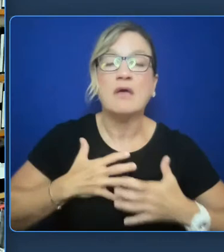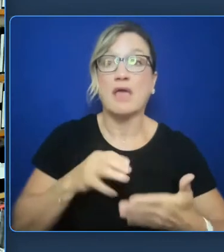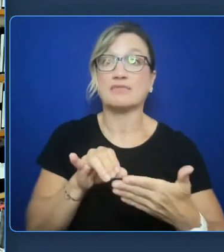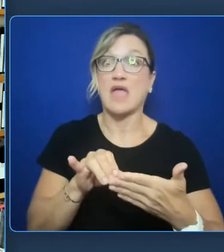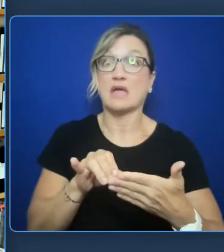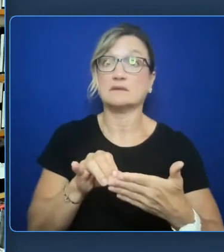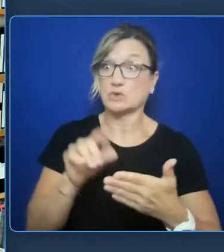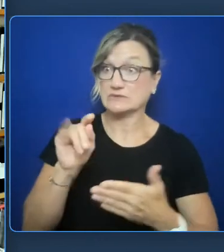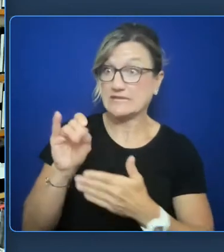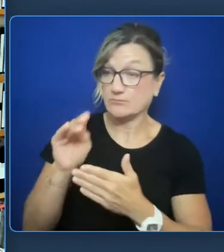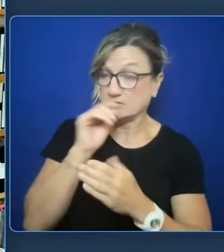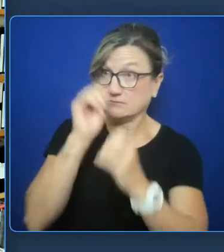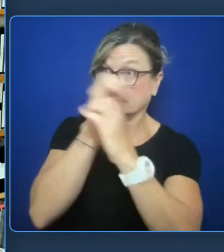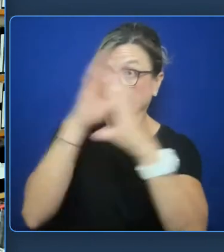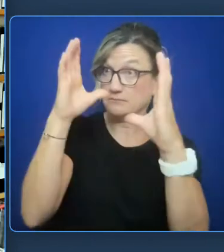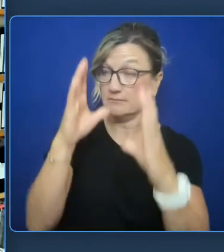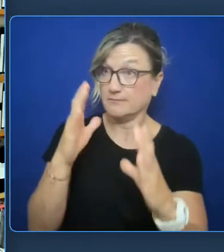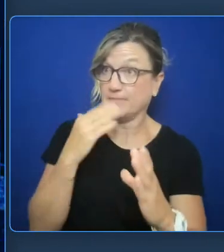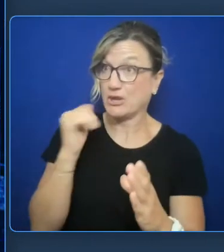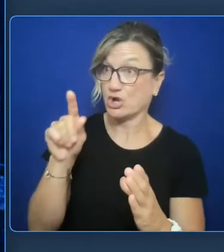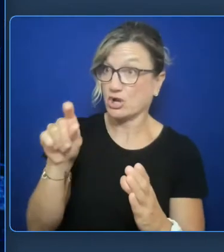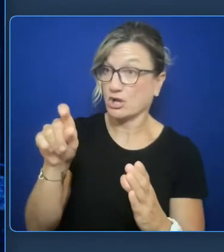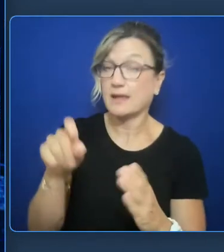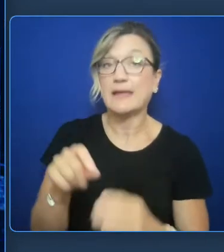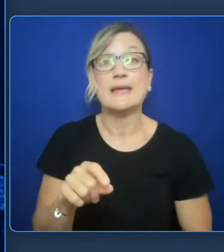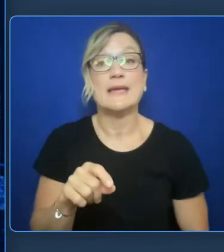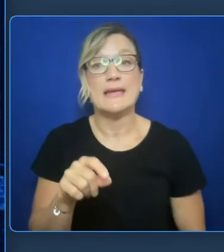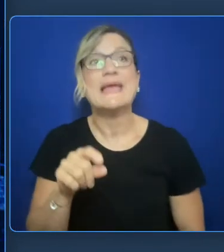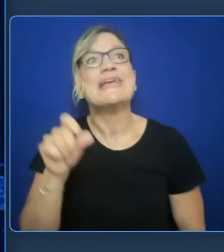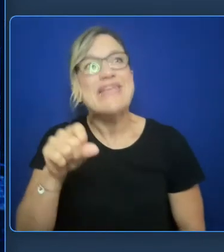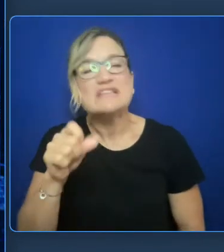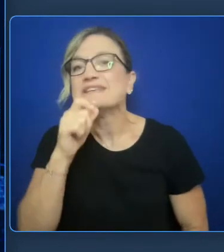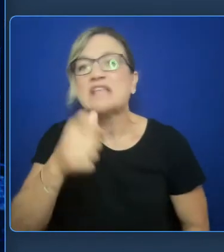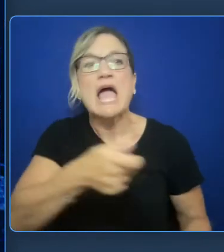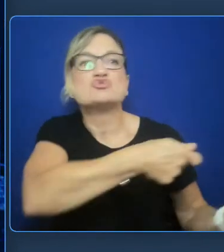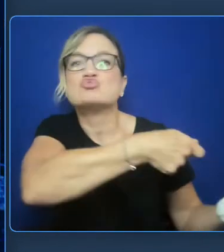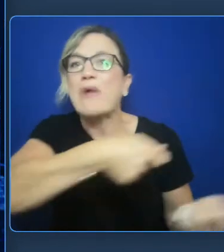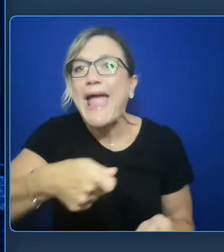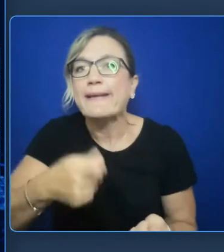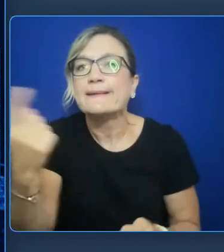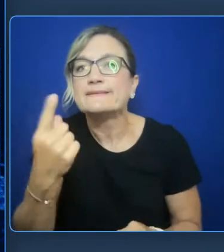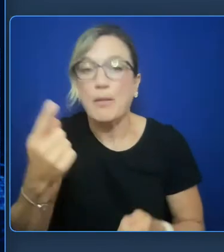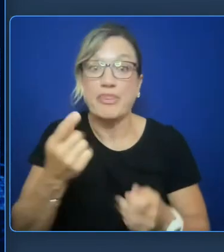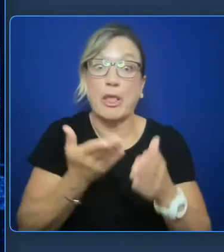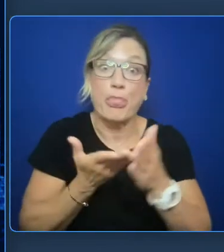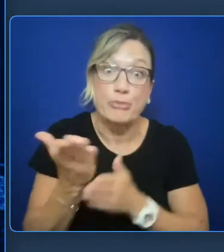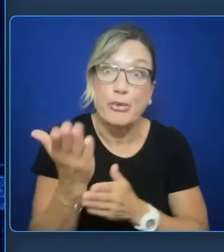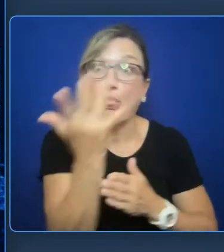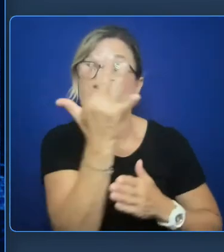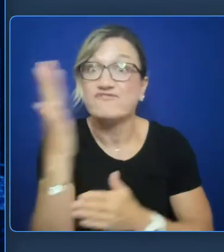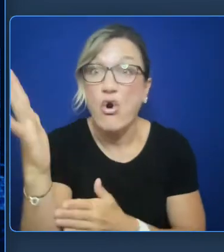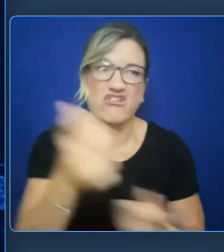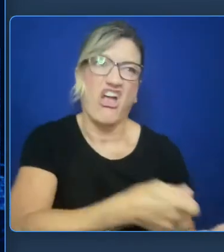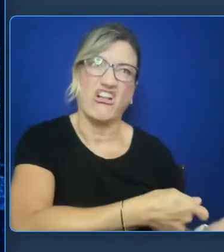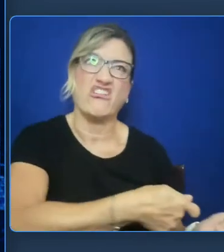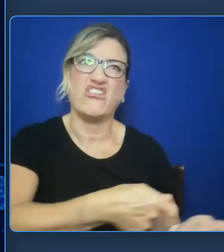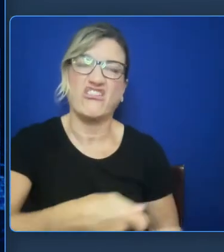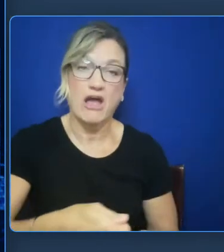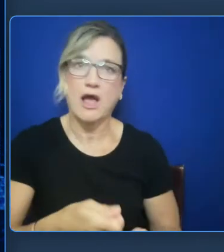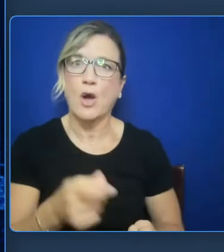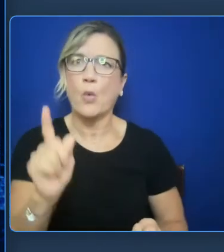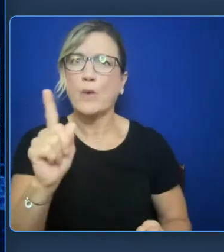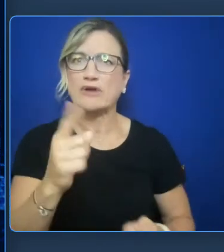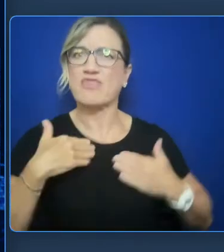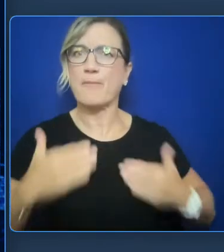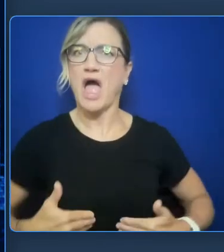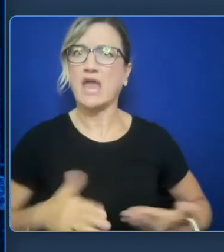to you, Tim? Did you get an idea? It did. He's not dragging something through the forest now. What happened to the body he was dragging